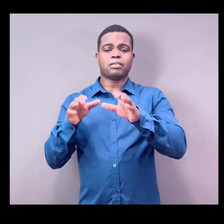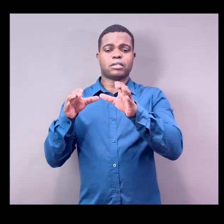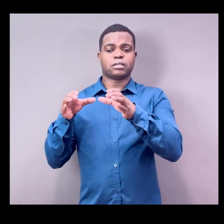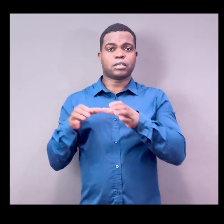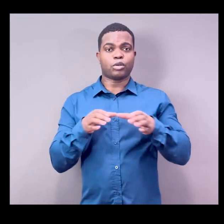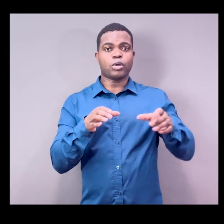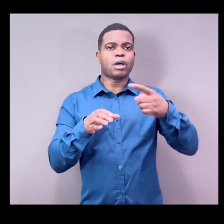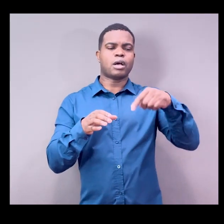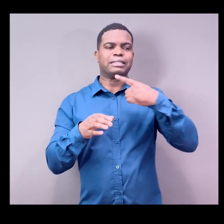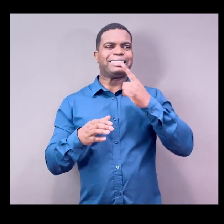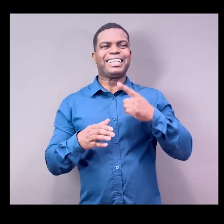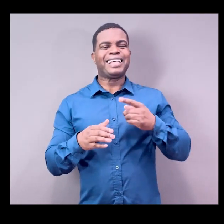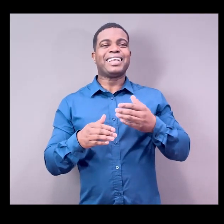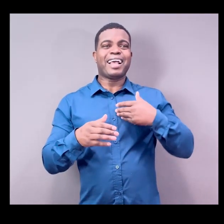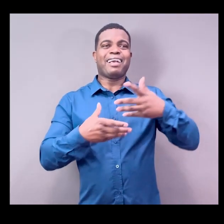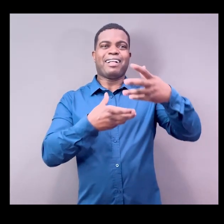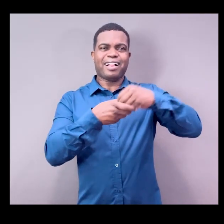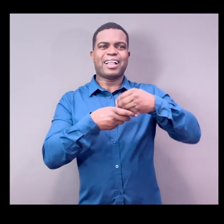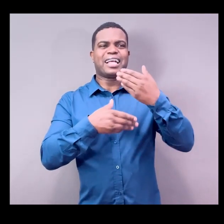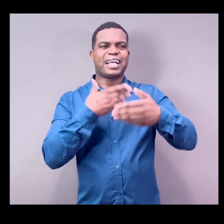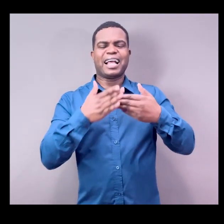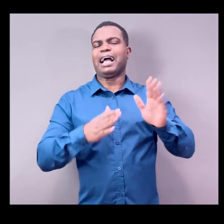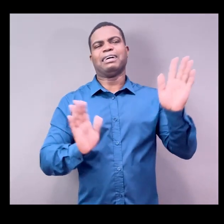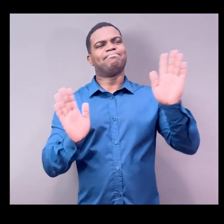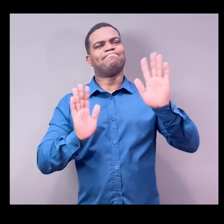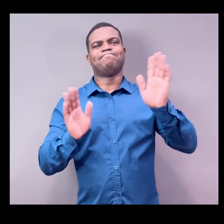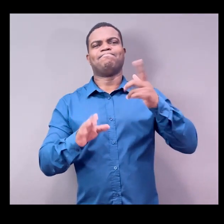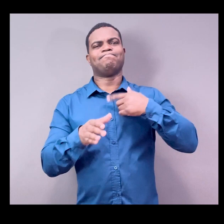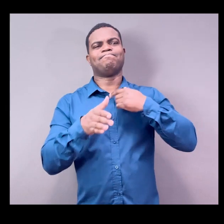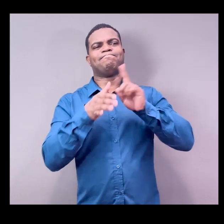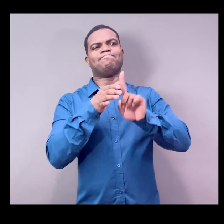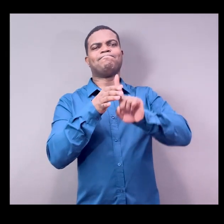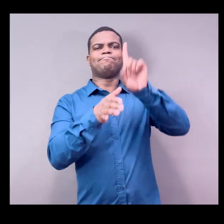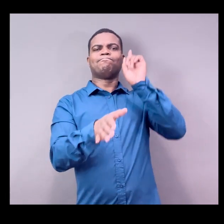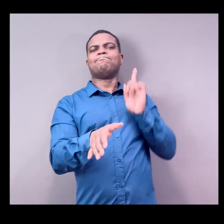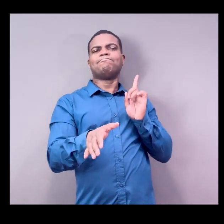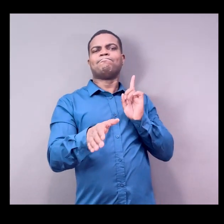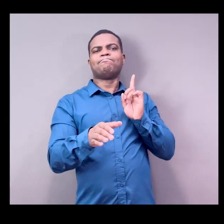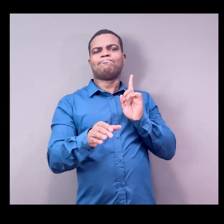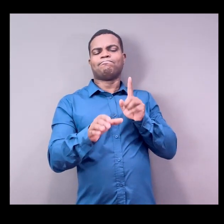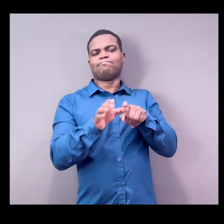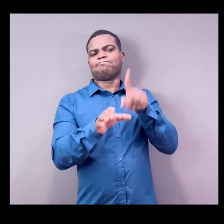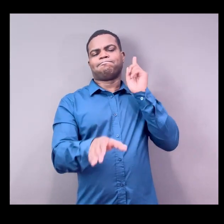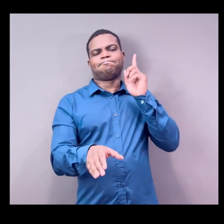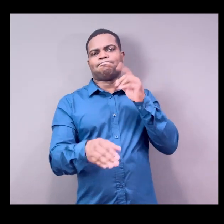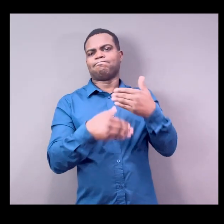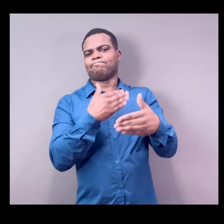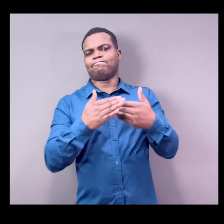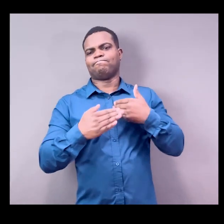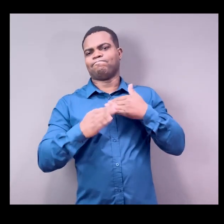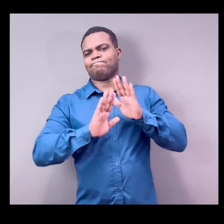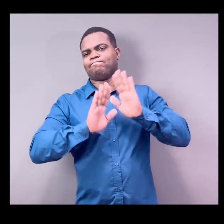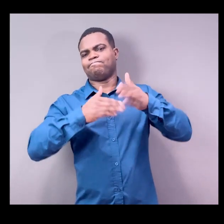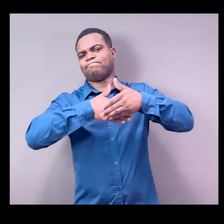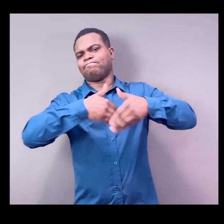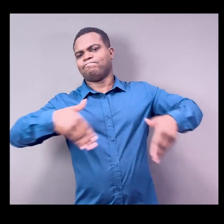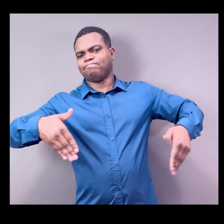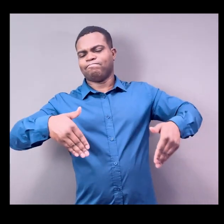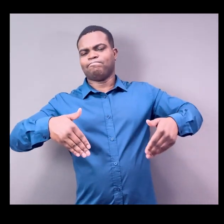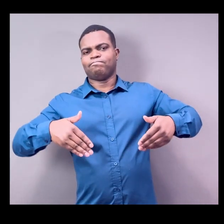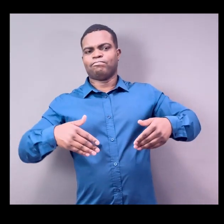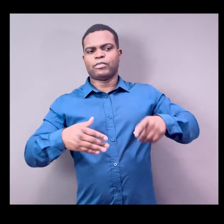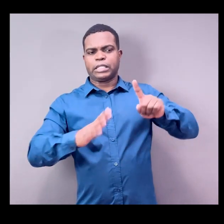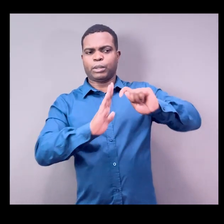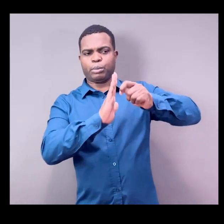Stakeholders can decide to withdraw at any time. They can decide to withdraw and say, okay, I'm no